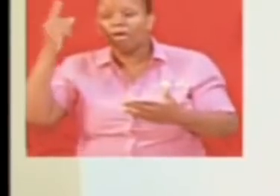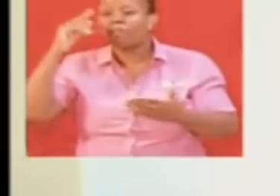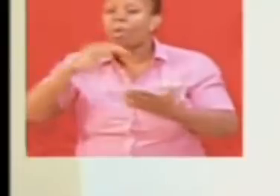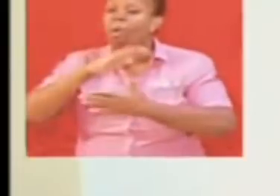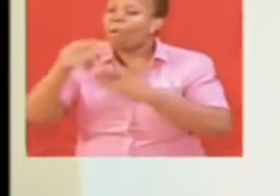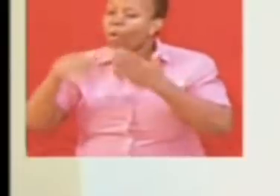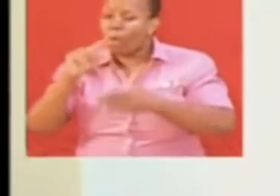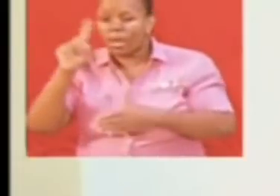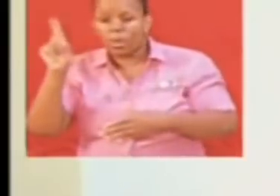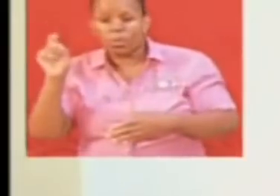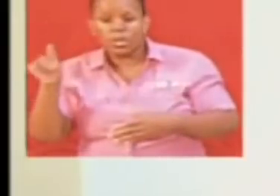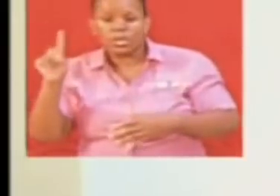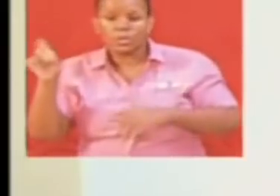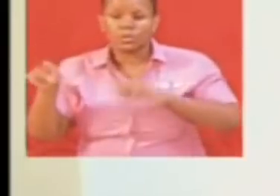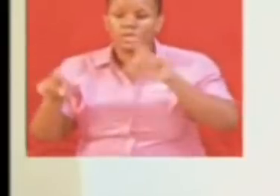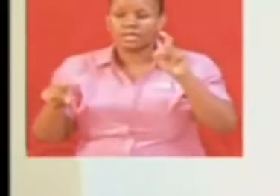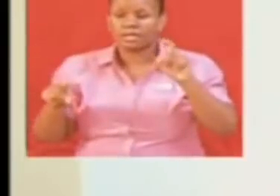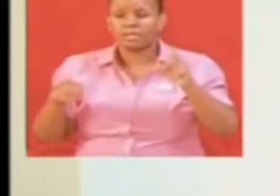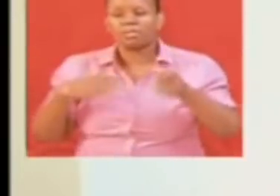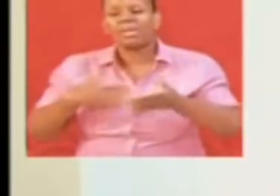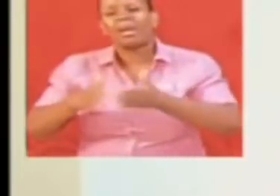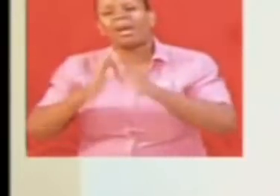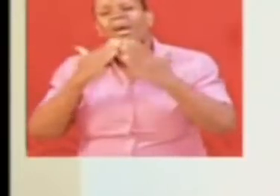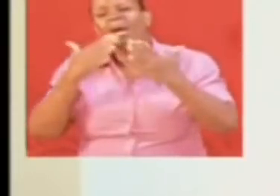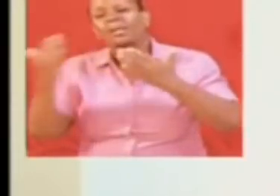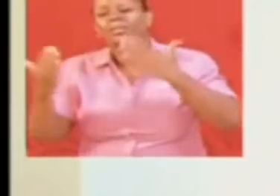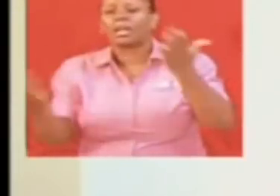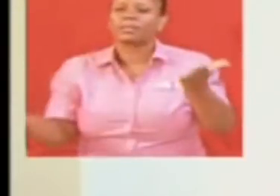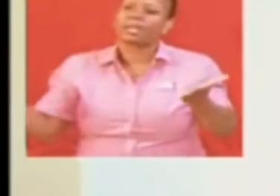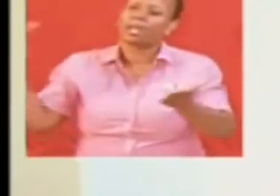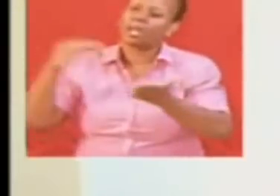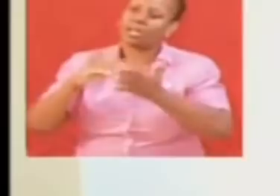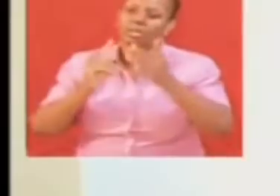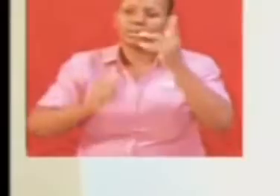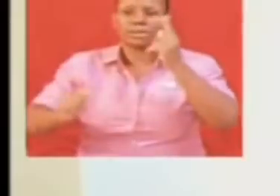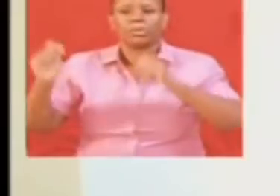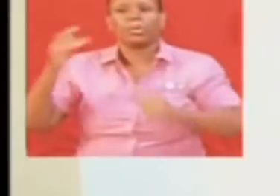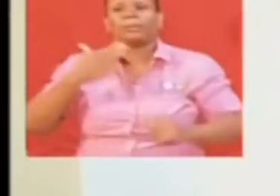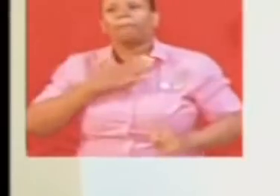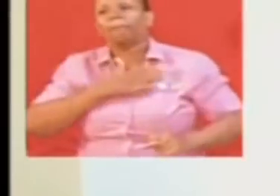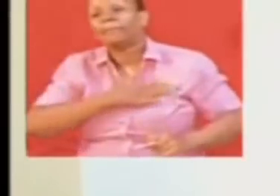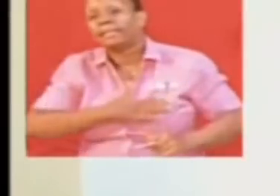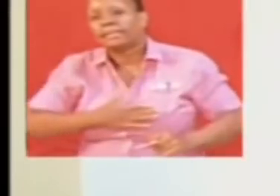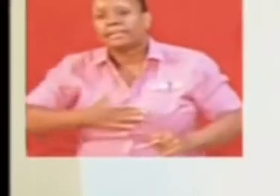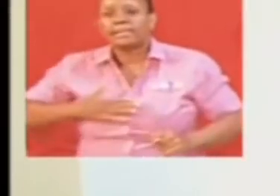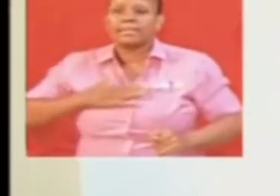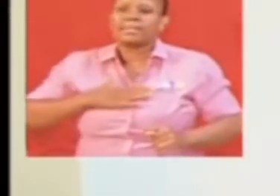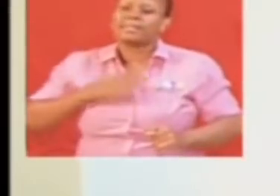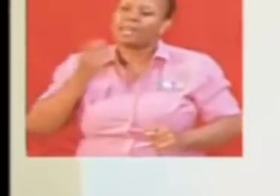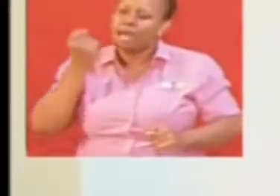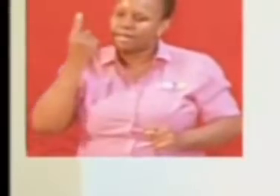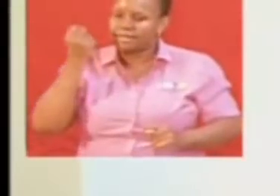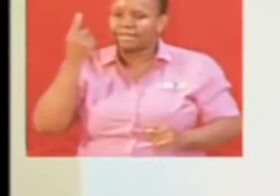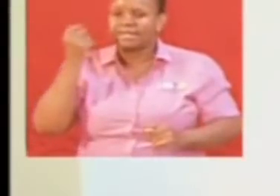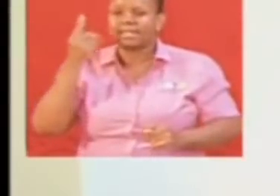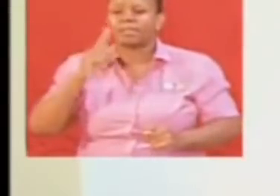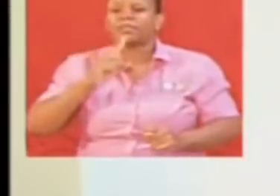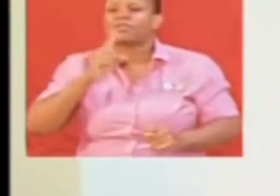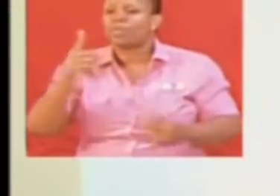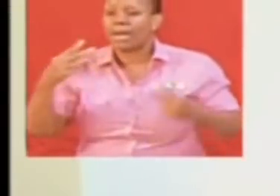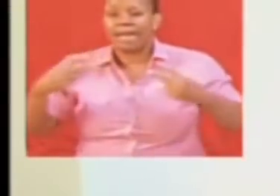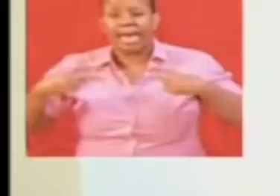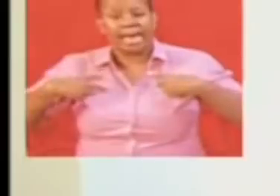appeal once again to Trinidad and Tobago to keep acknowledging the fact that we are in a pandemic and we are